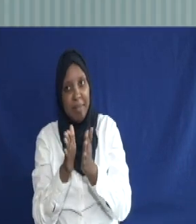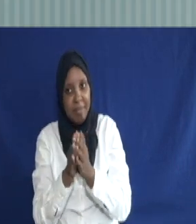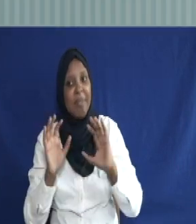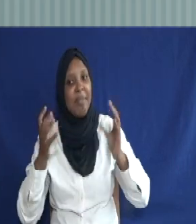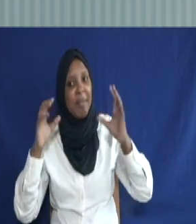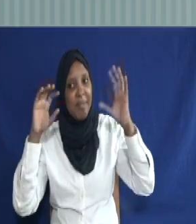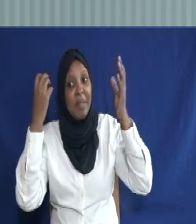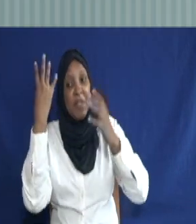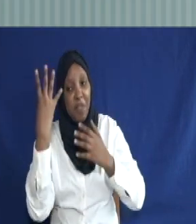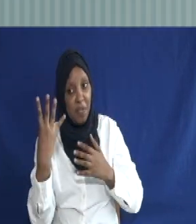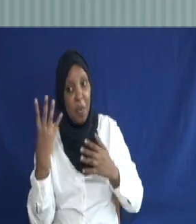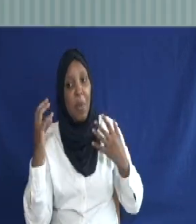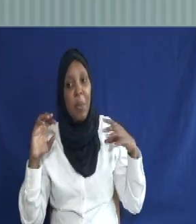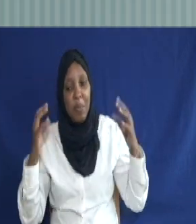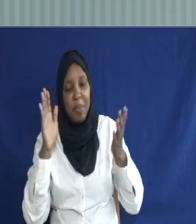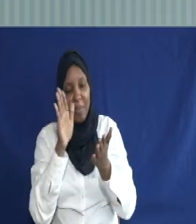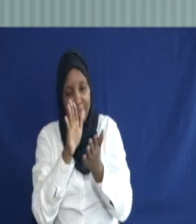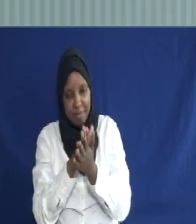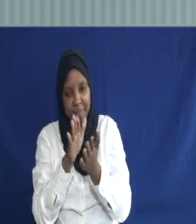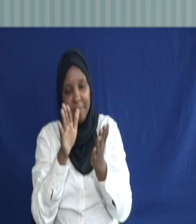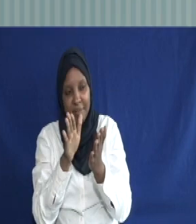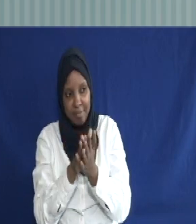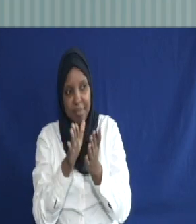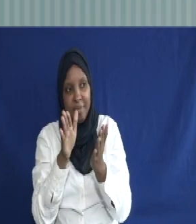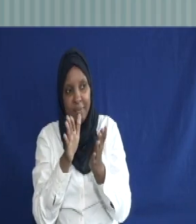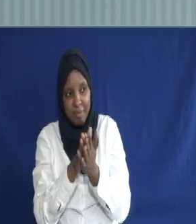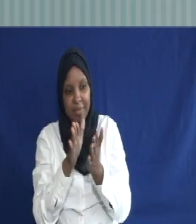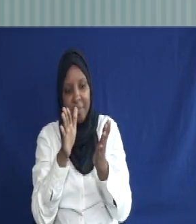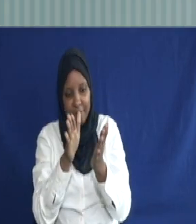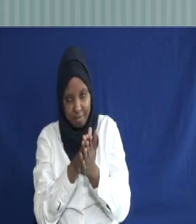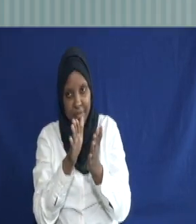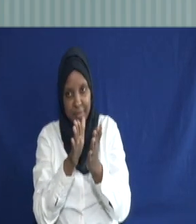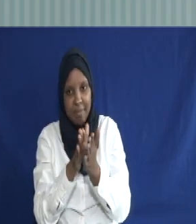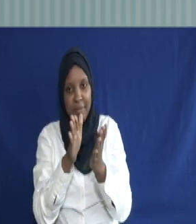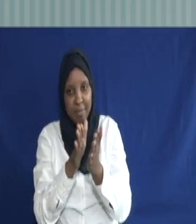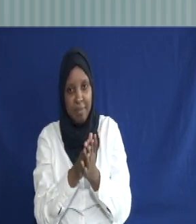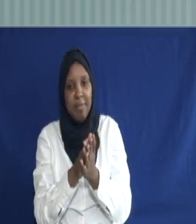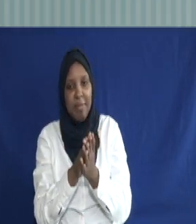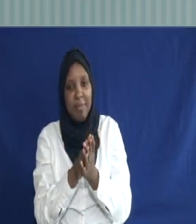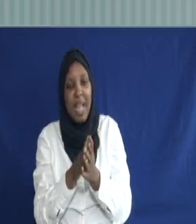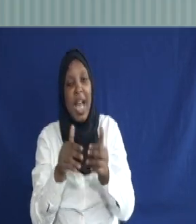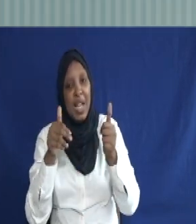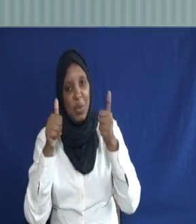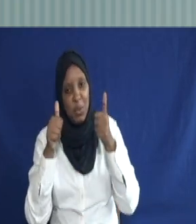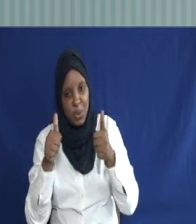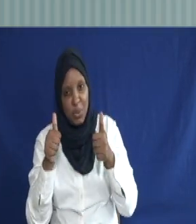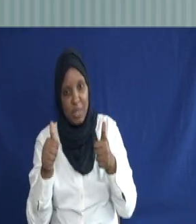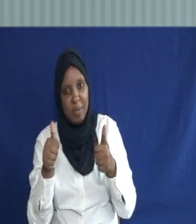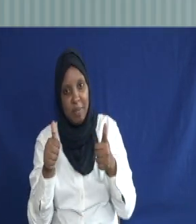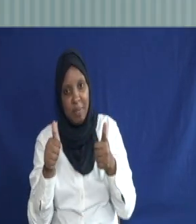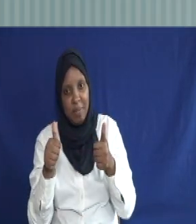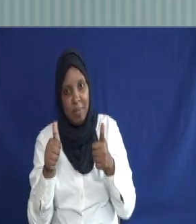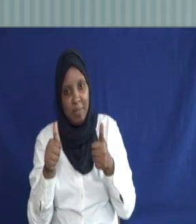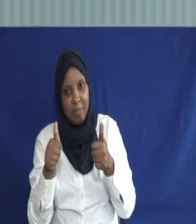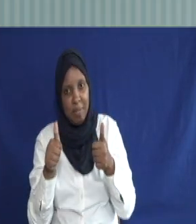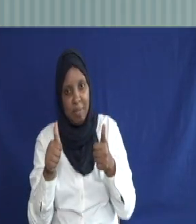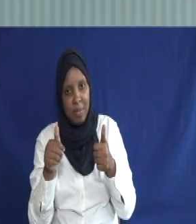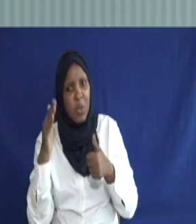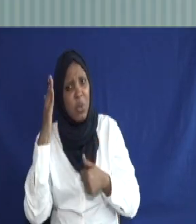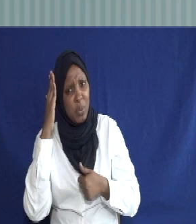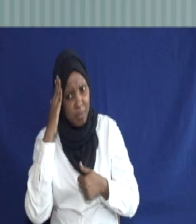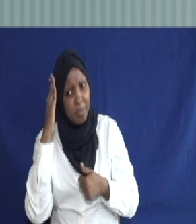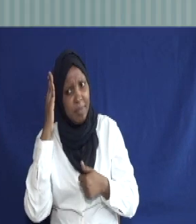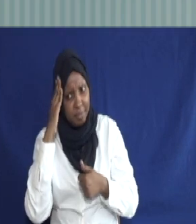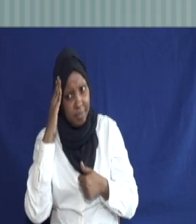clap 2 square, it means you have to clap up to 4. Do you know the value of 2